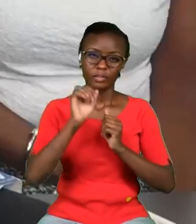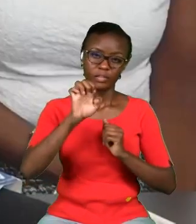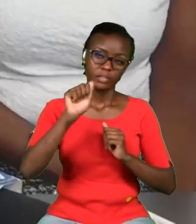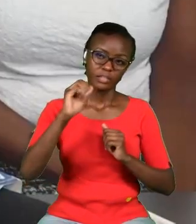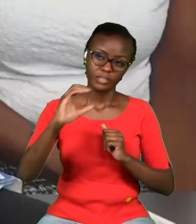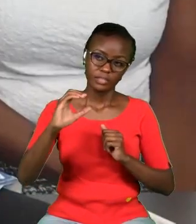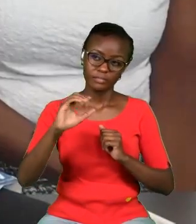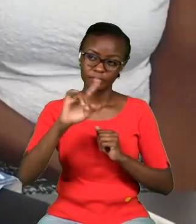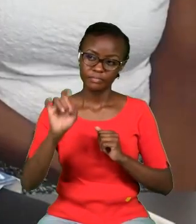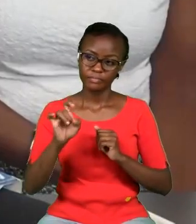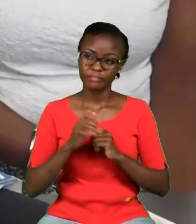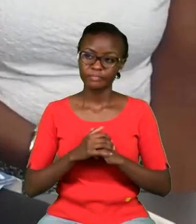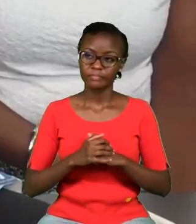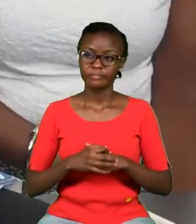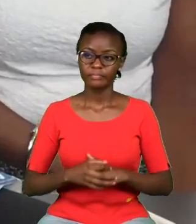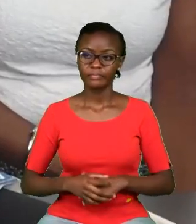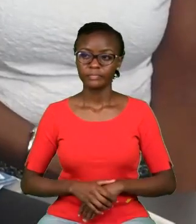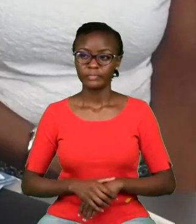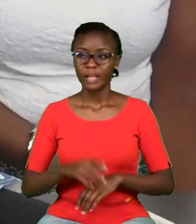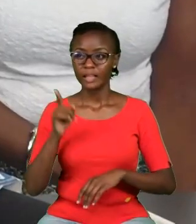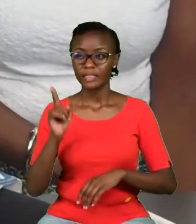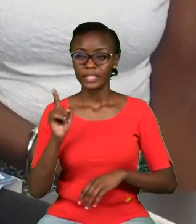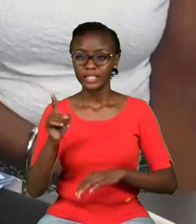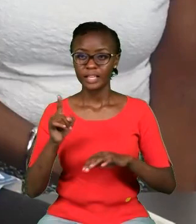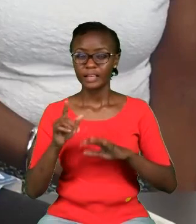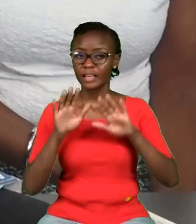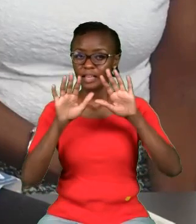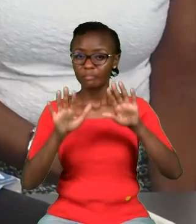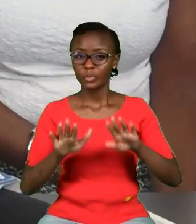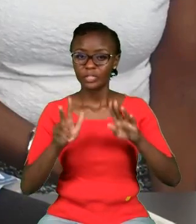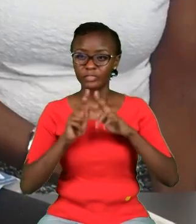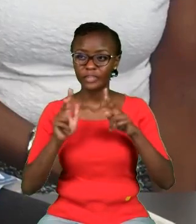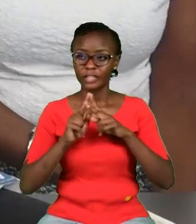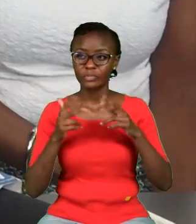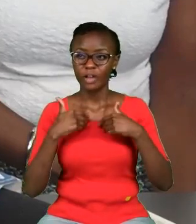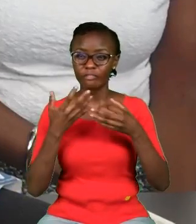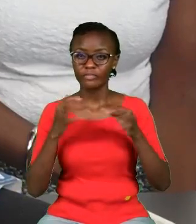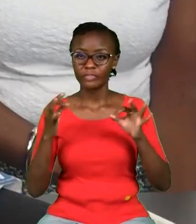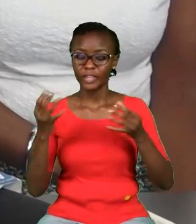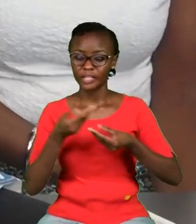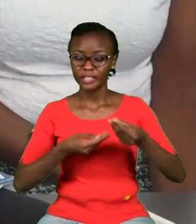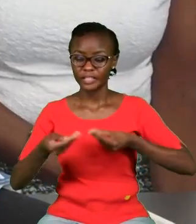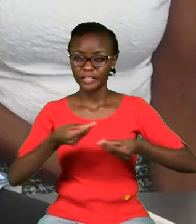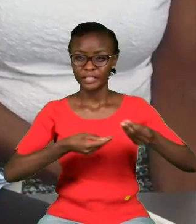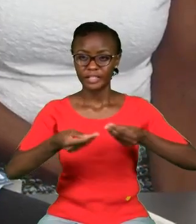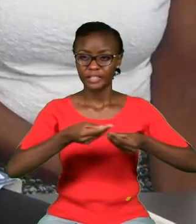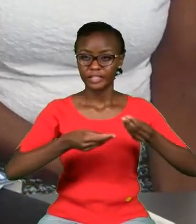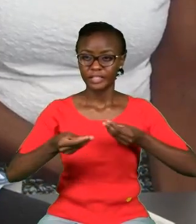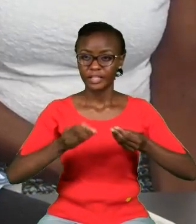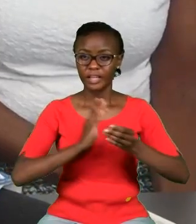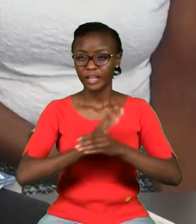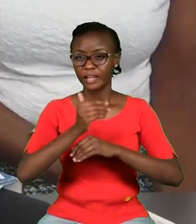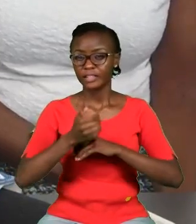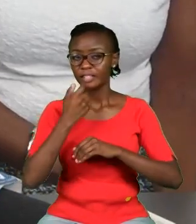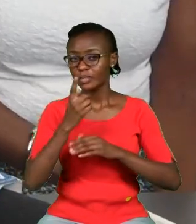And remains a key driver in terms of continental free trade here. What are those quick wins? We